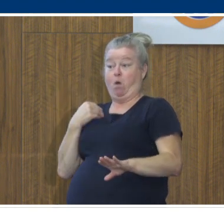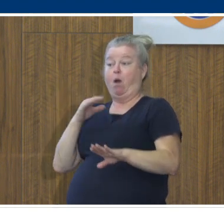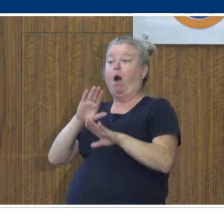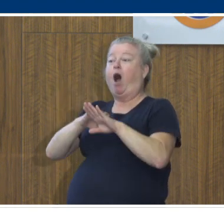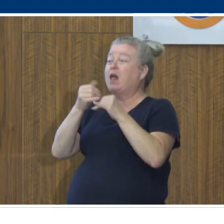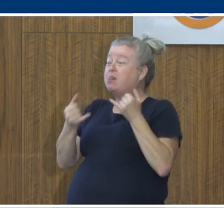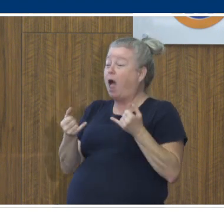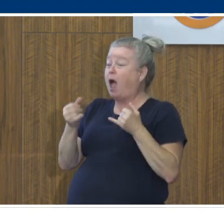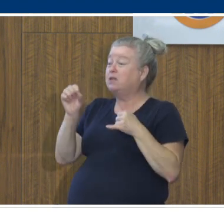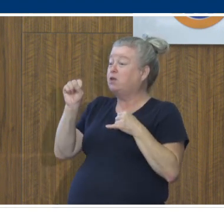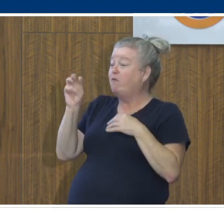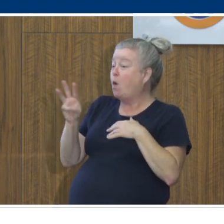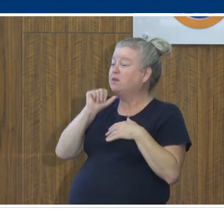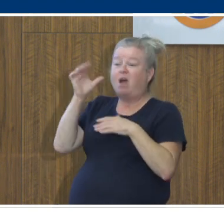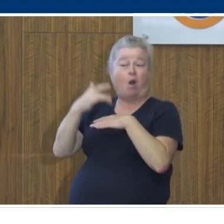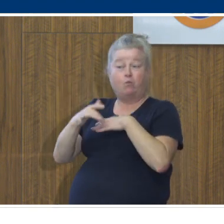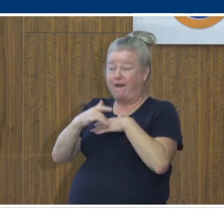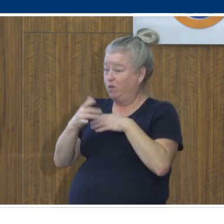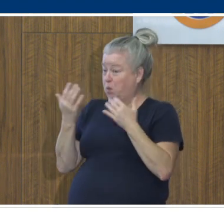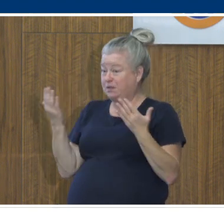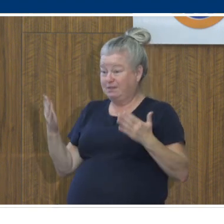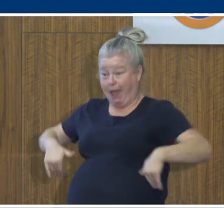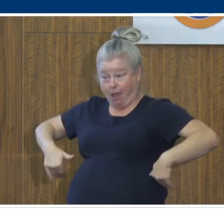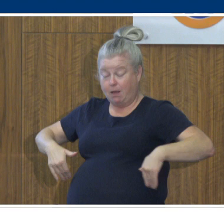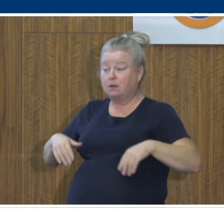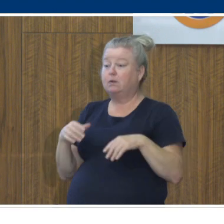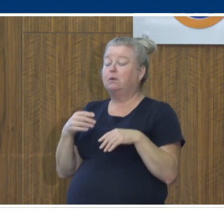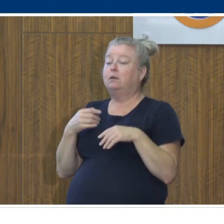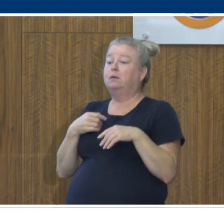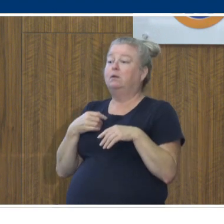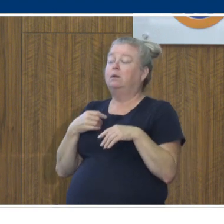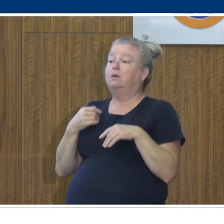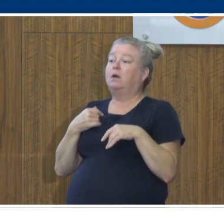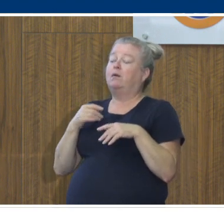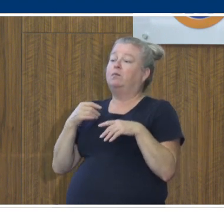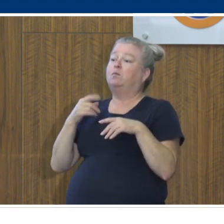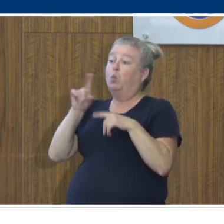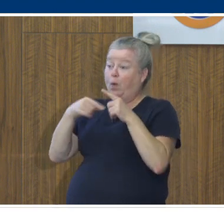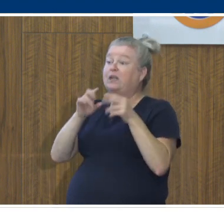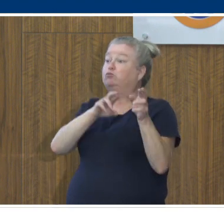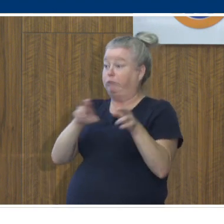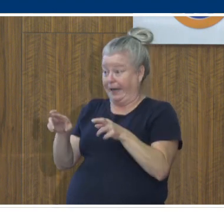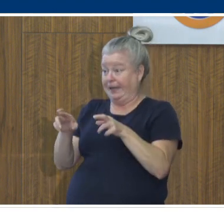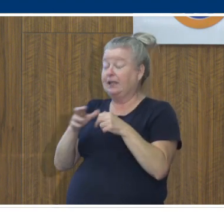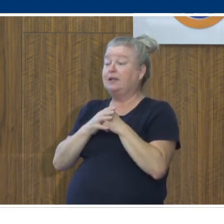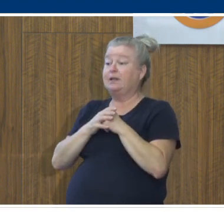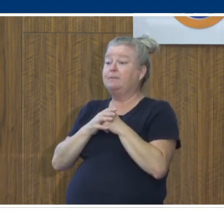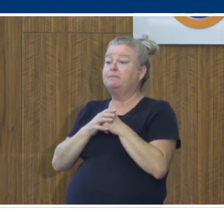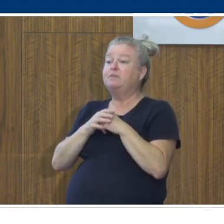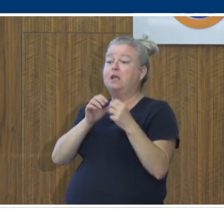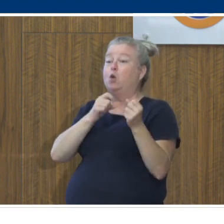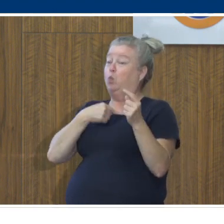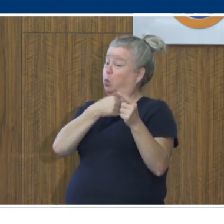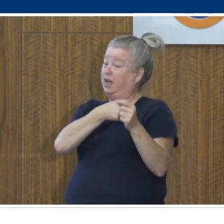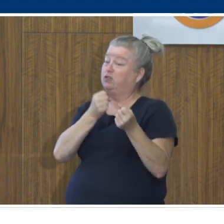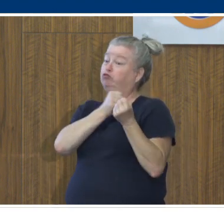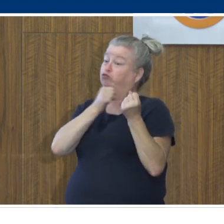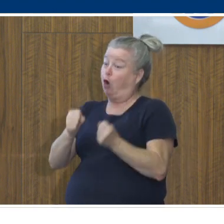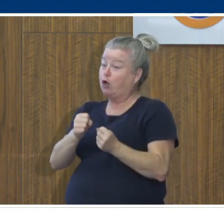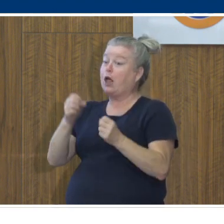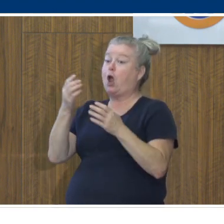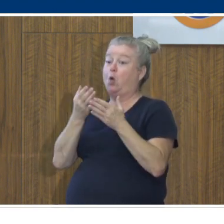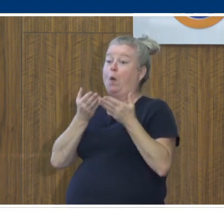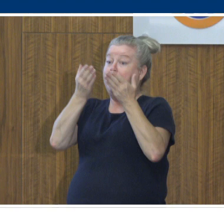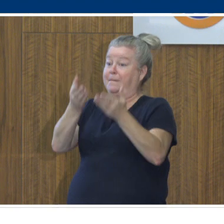ready yet because we don't have the actual full redistricting file, but when it is ready, it is strongly recommended that you use